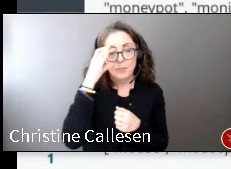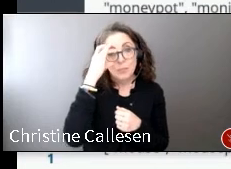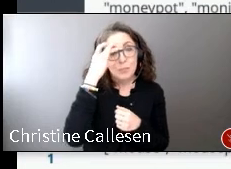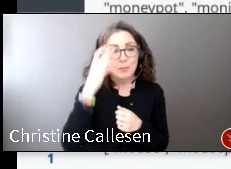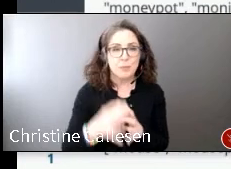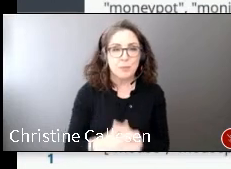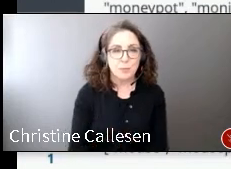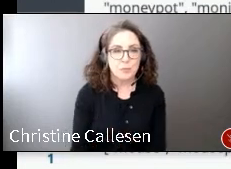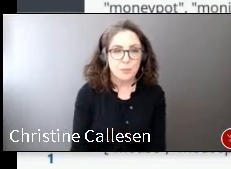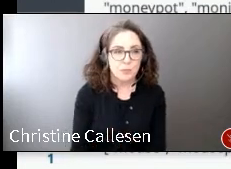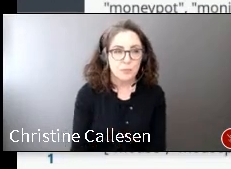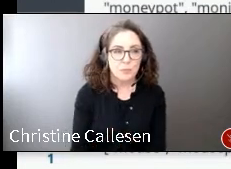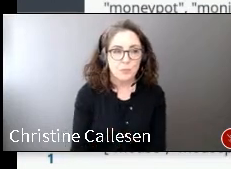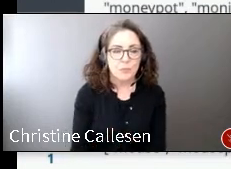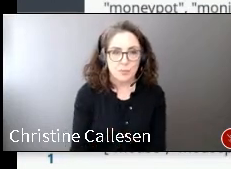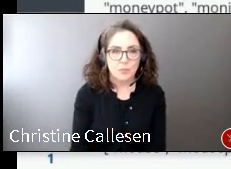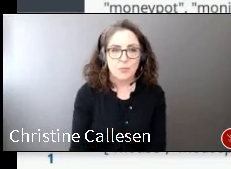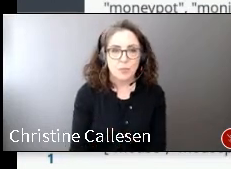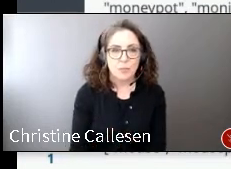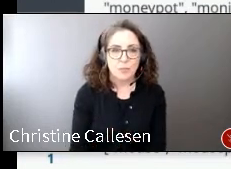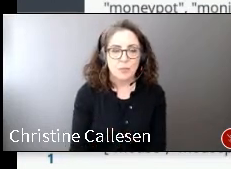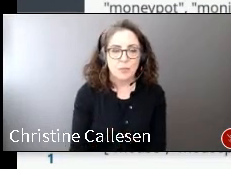Create a new list.